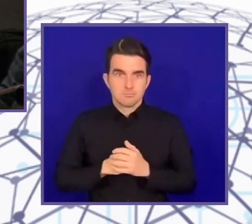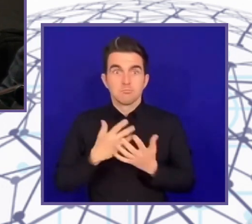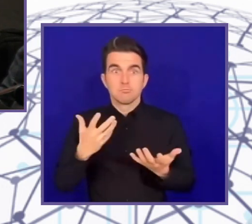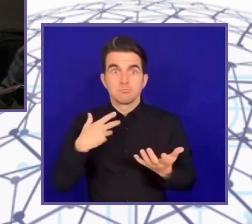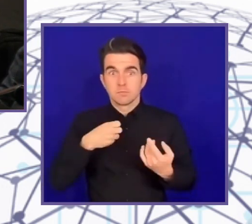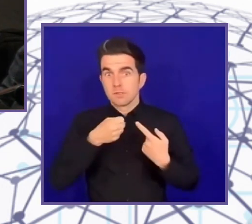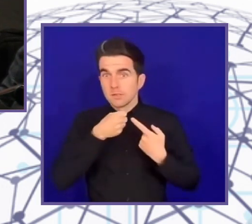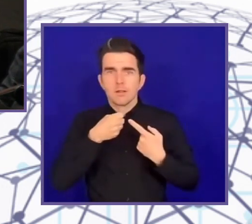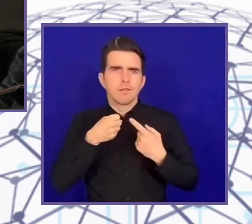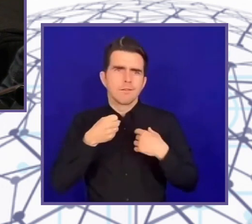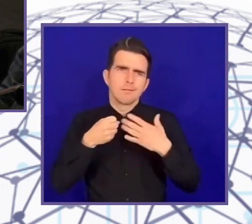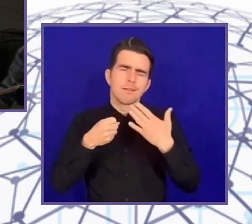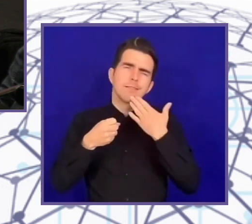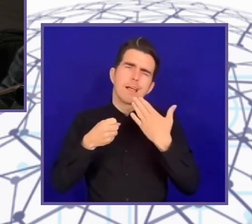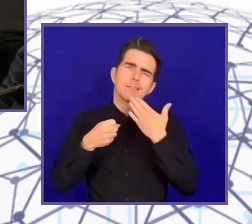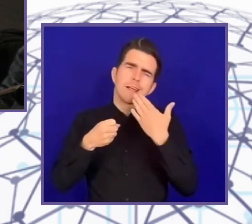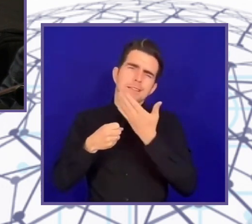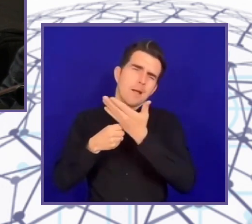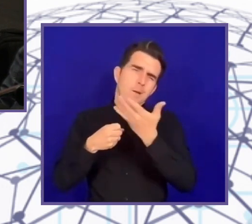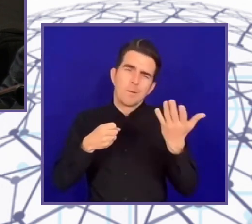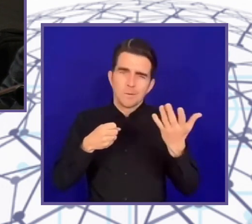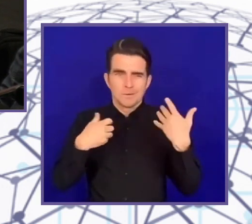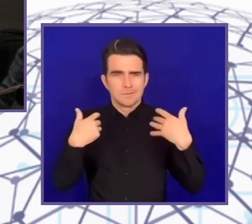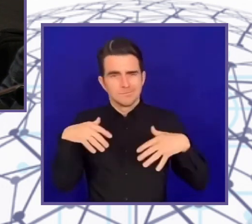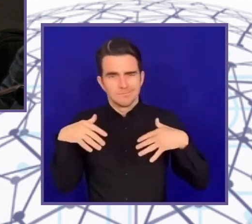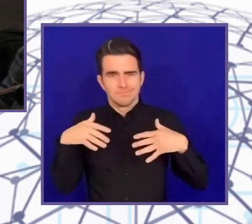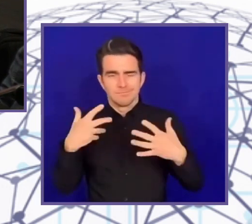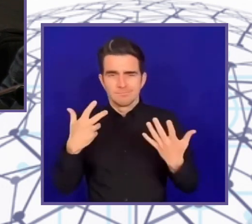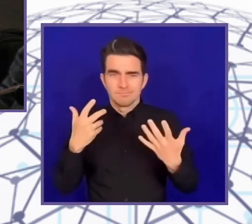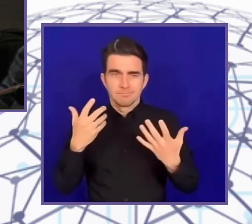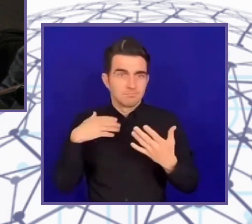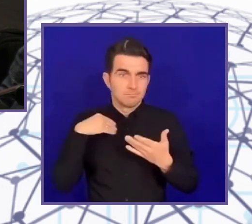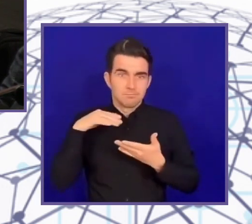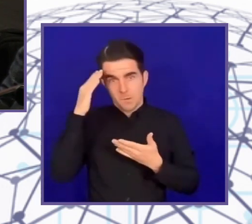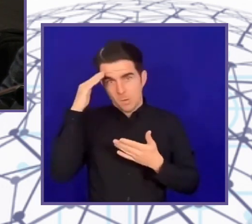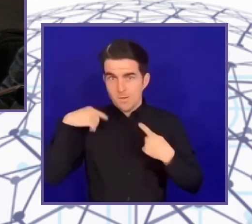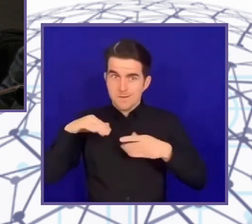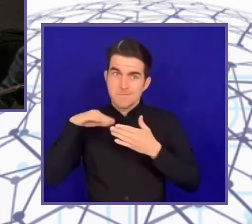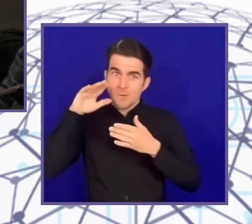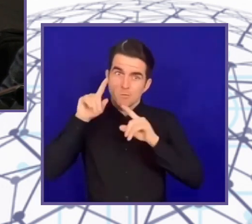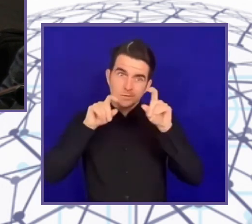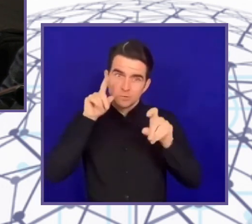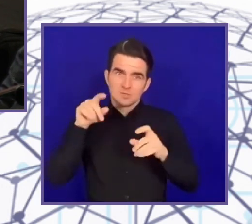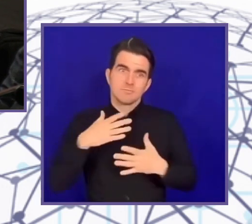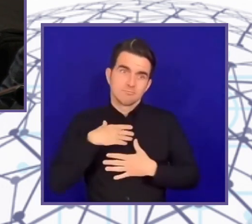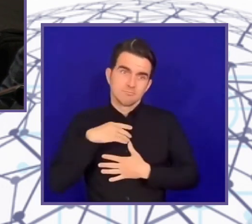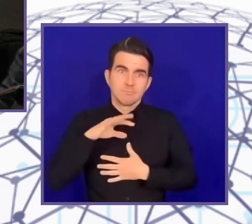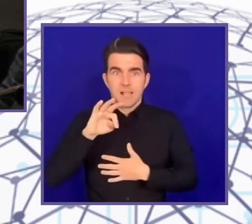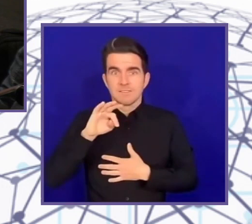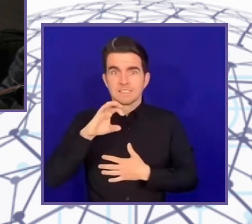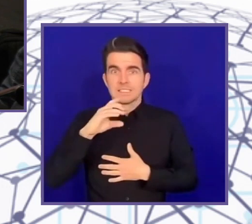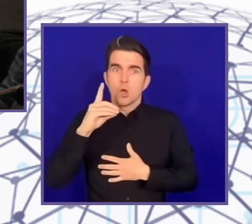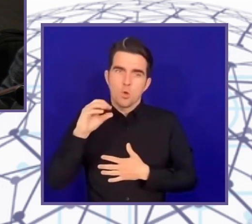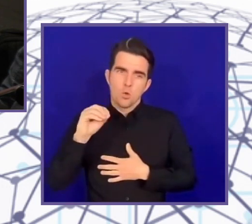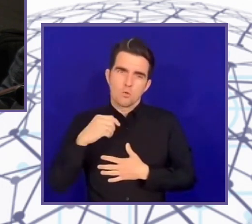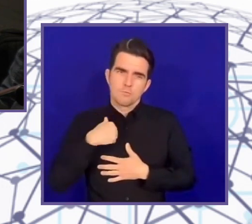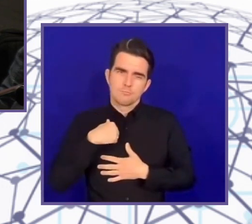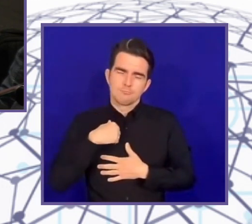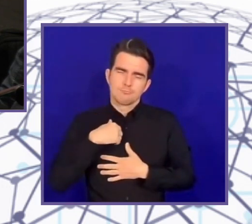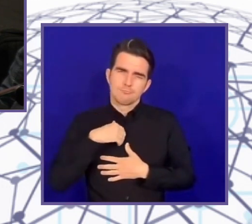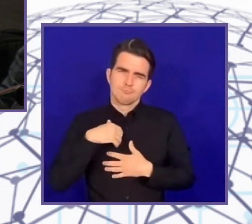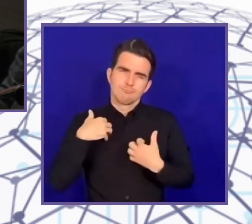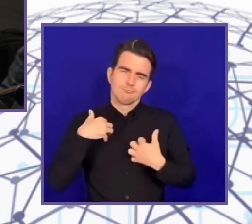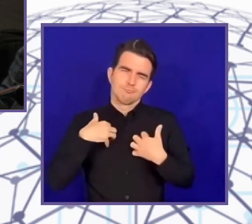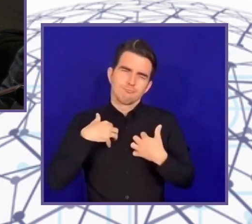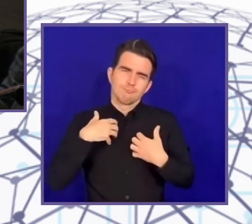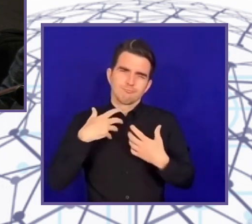FCDO is really, really proud to be part of this, and it's really nice to be able to just participate